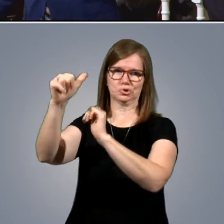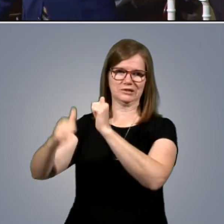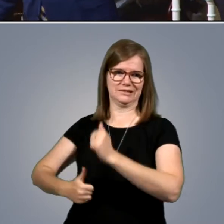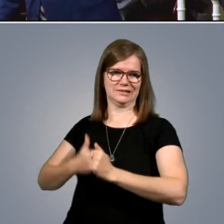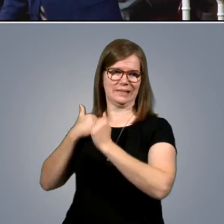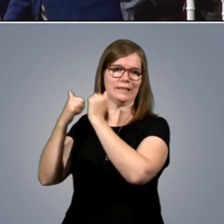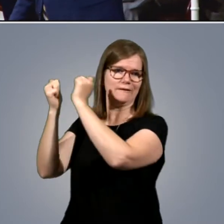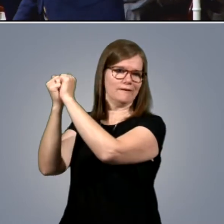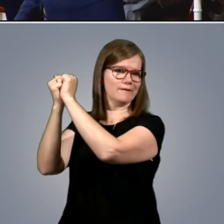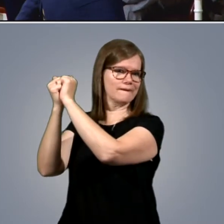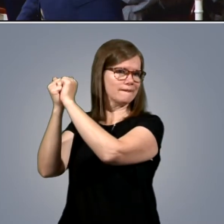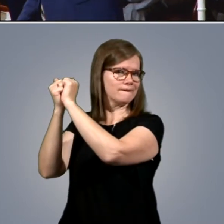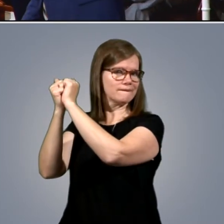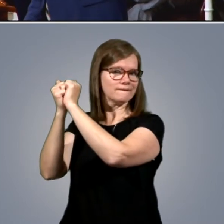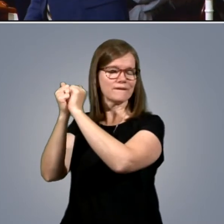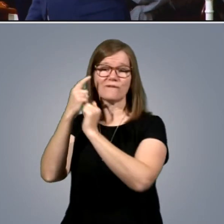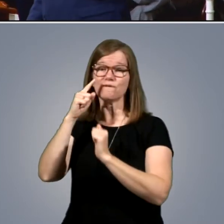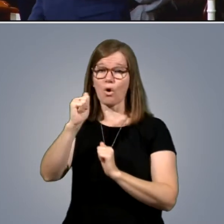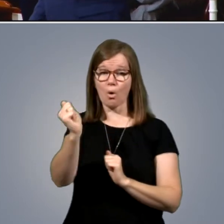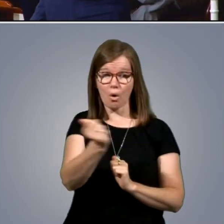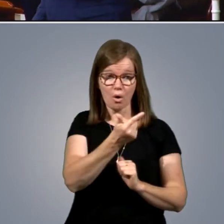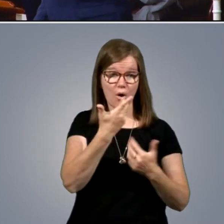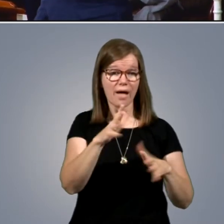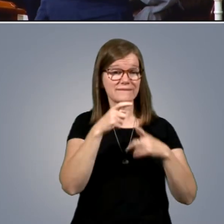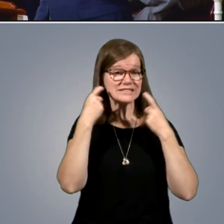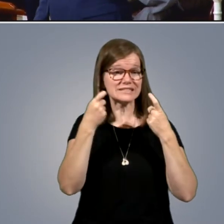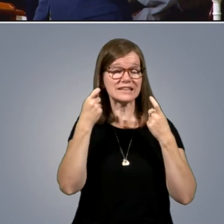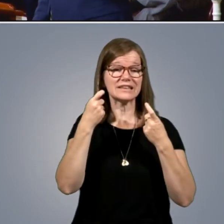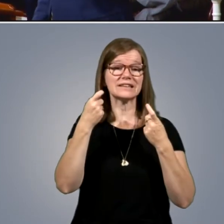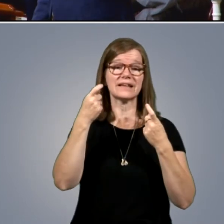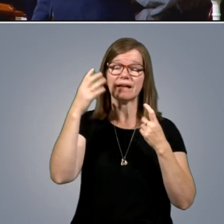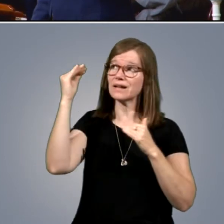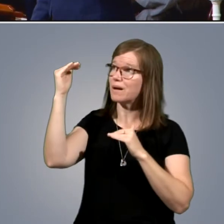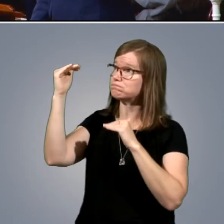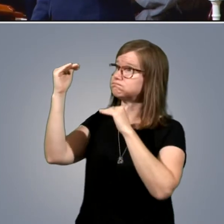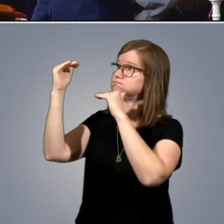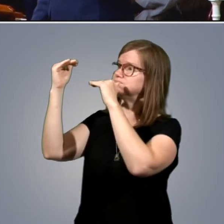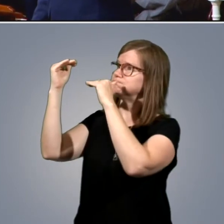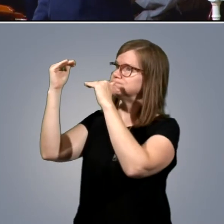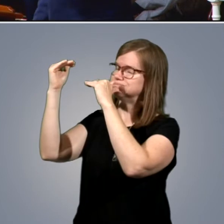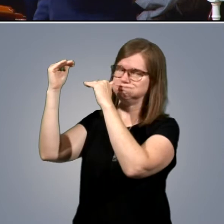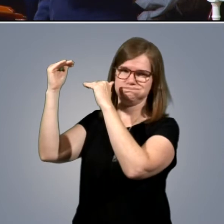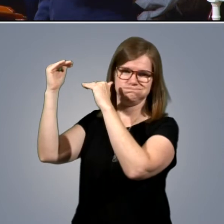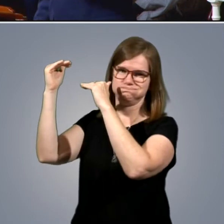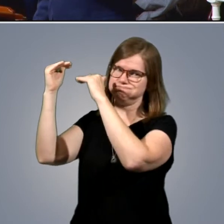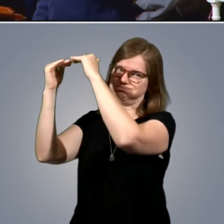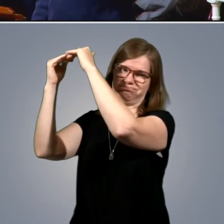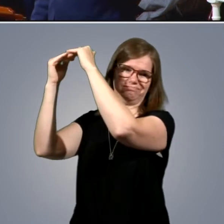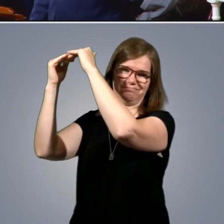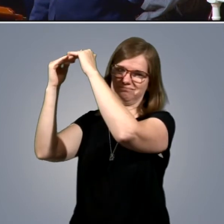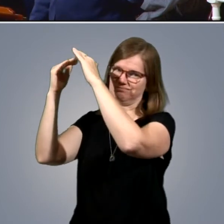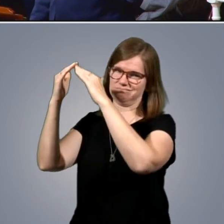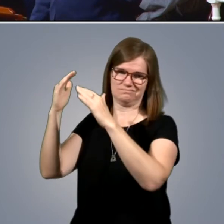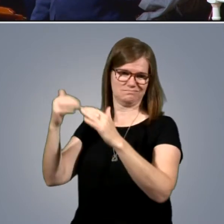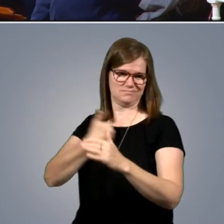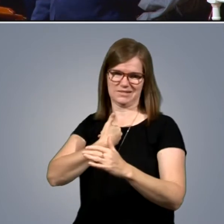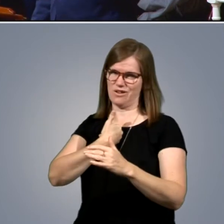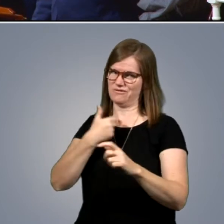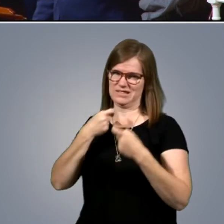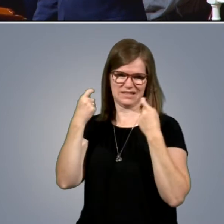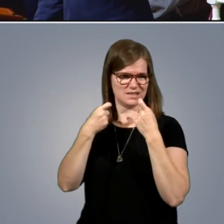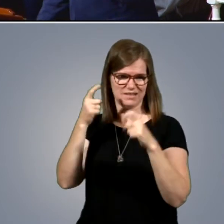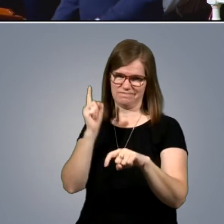That's why the Bible says, all have sinned and come short of the glory of God. You mean you can't go to heaven in your own sin.